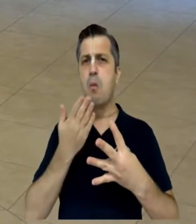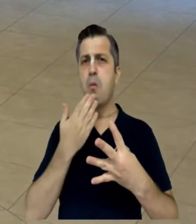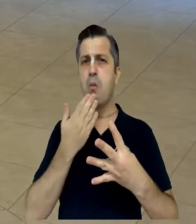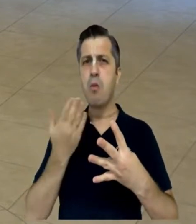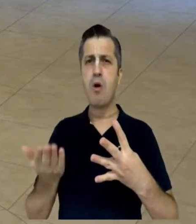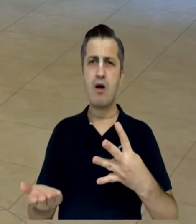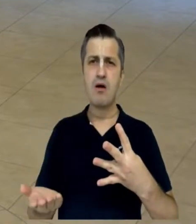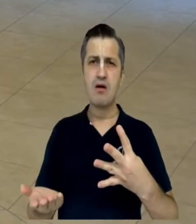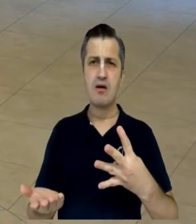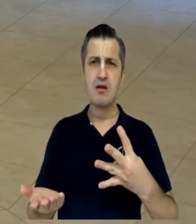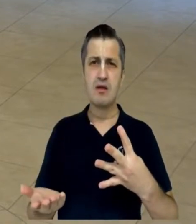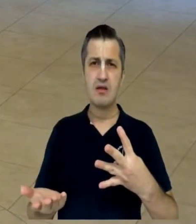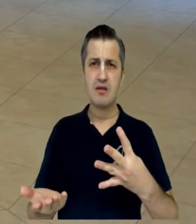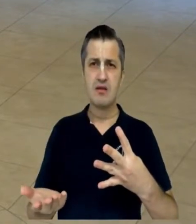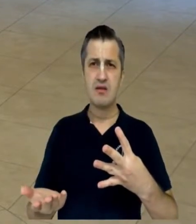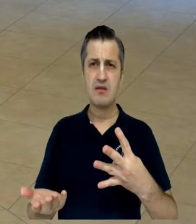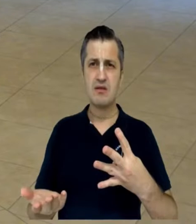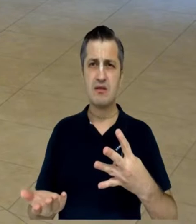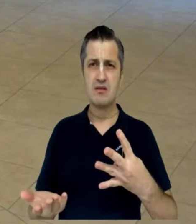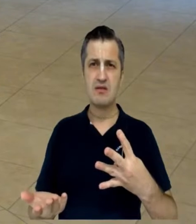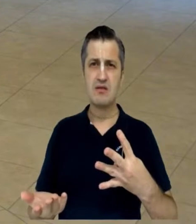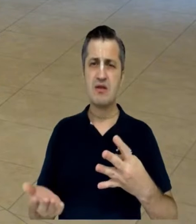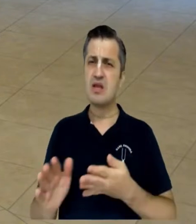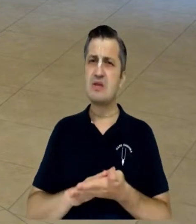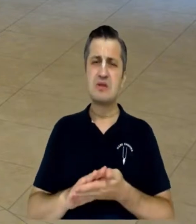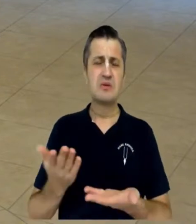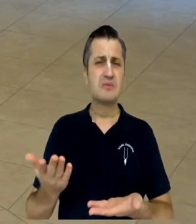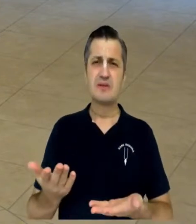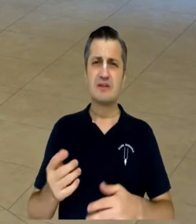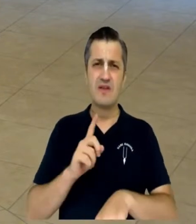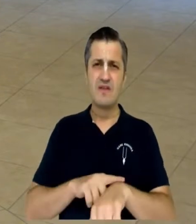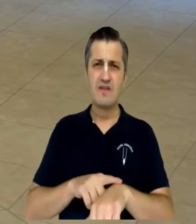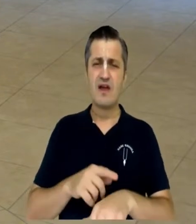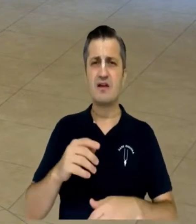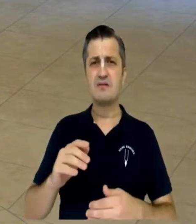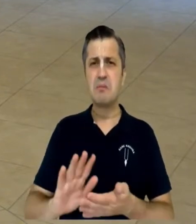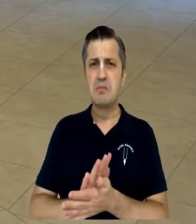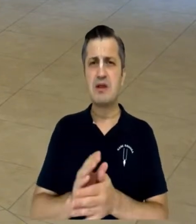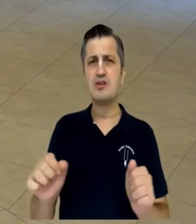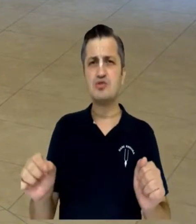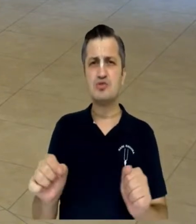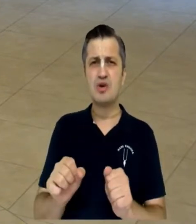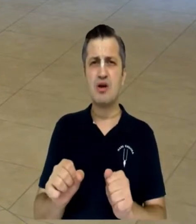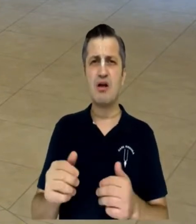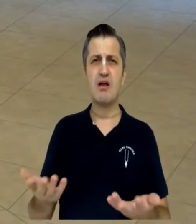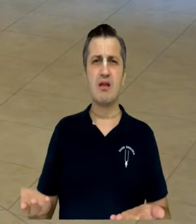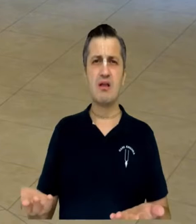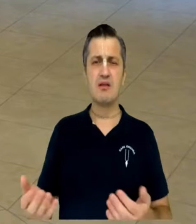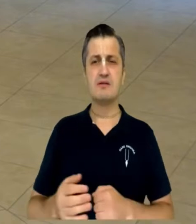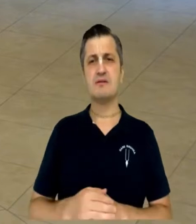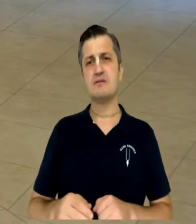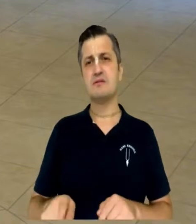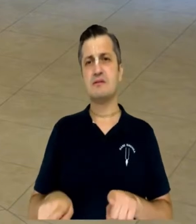get something and it doesn't really give you that satisfaction, it doesn't really last long. And like with phones, for example, every 2 years we